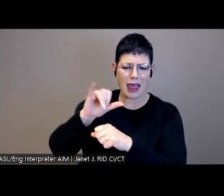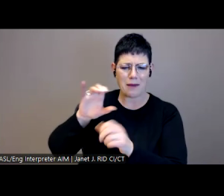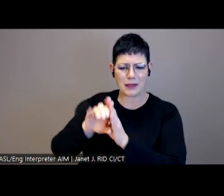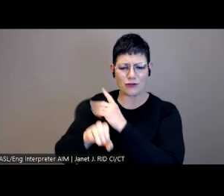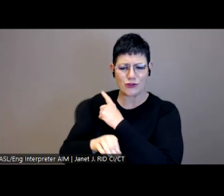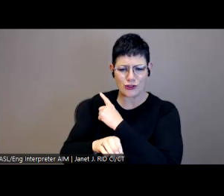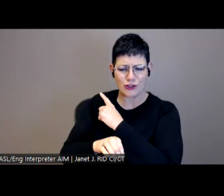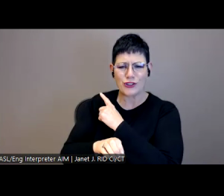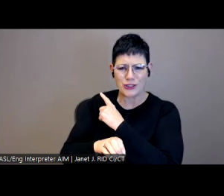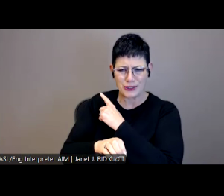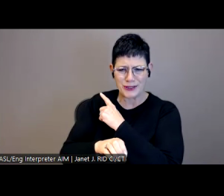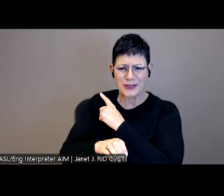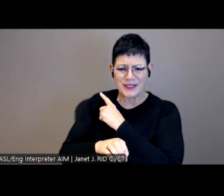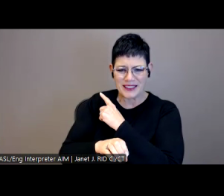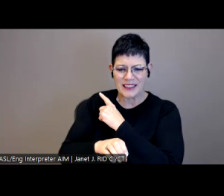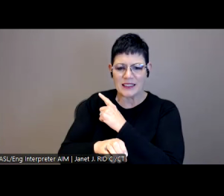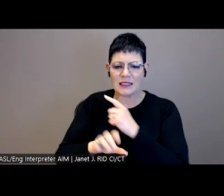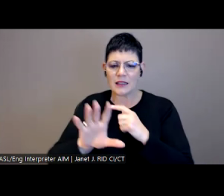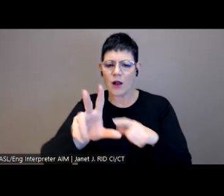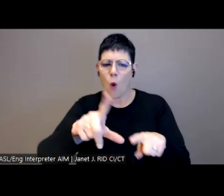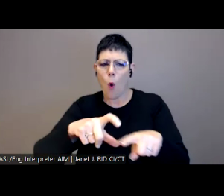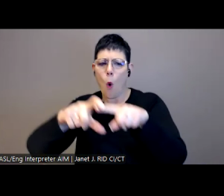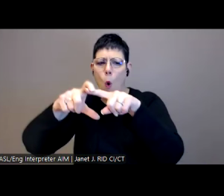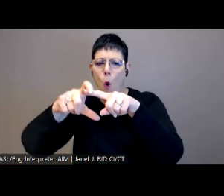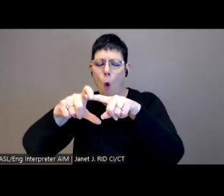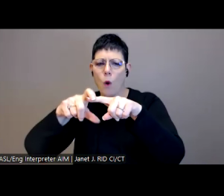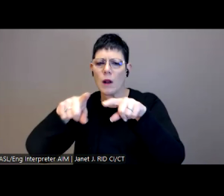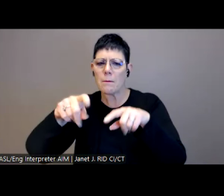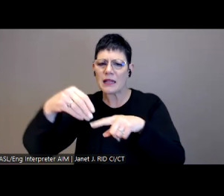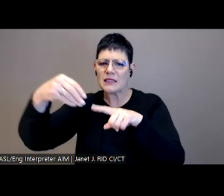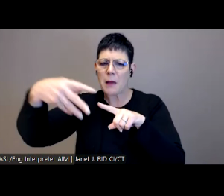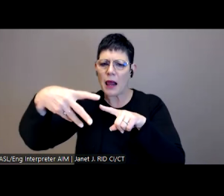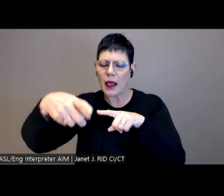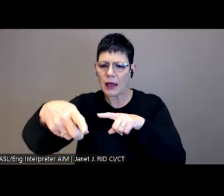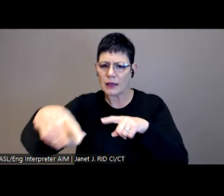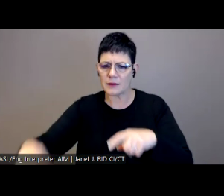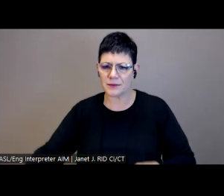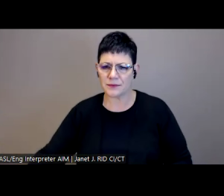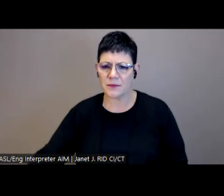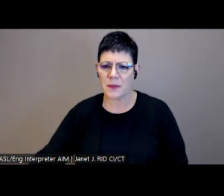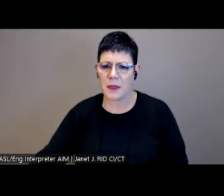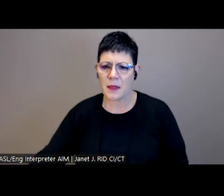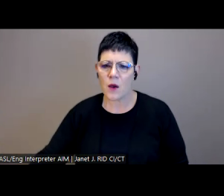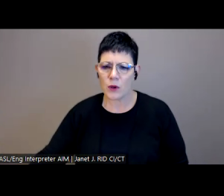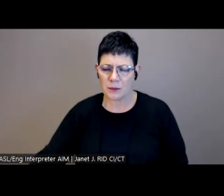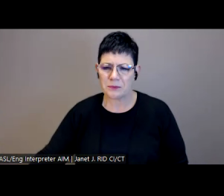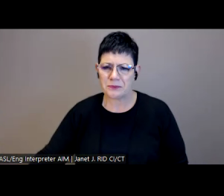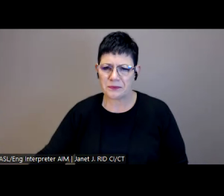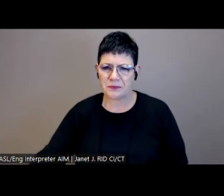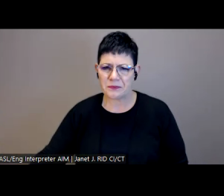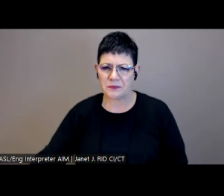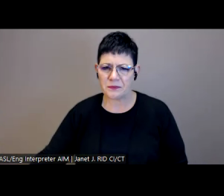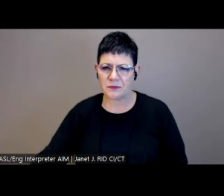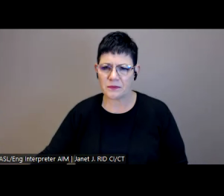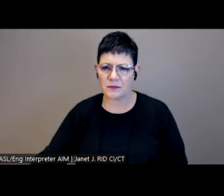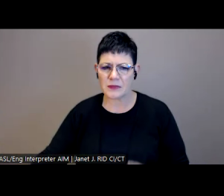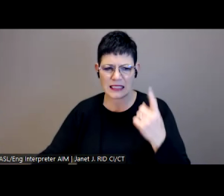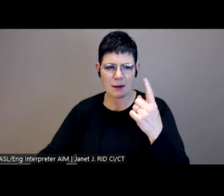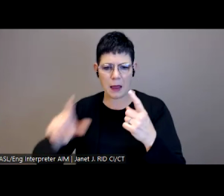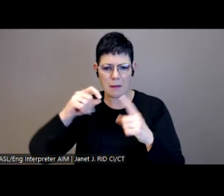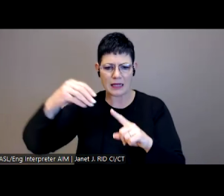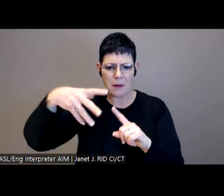it. And so I'm really Sophia, are you on camera, please? I am. You are? Okay, thank